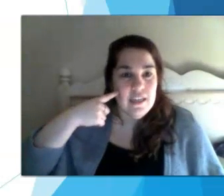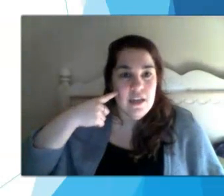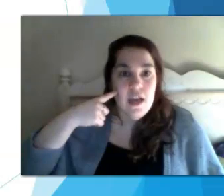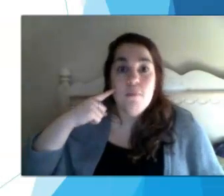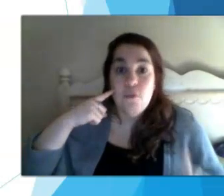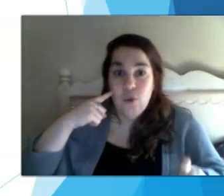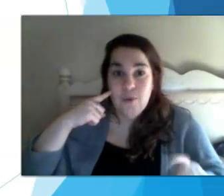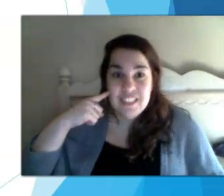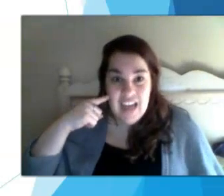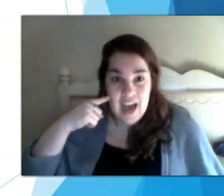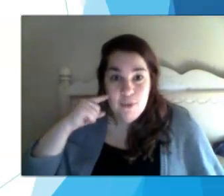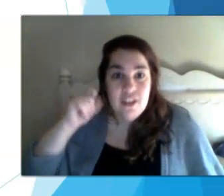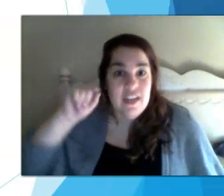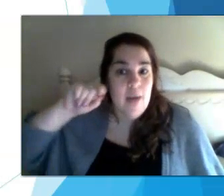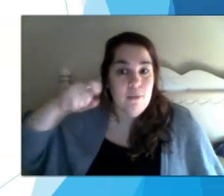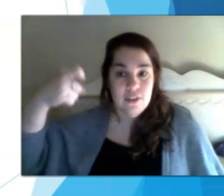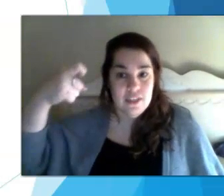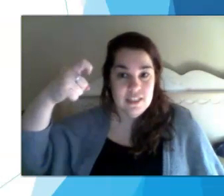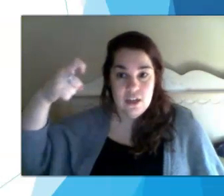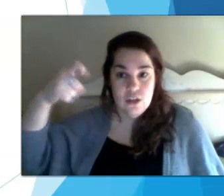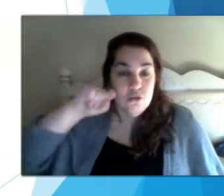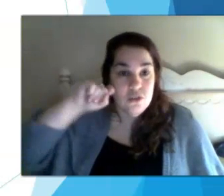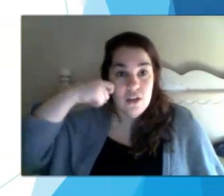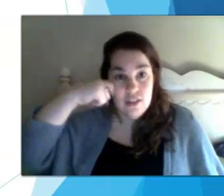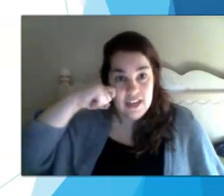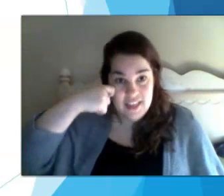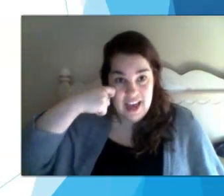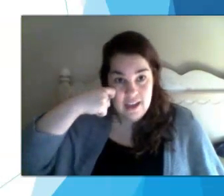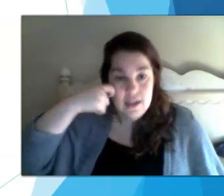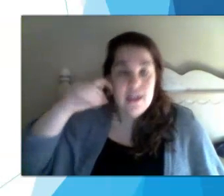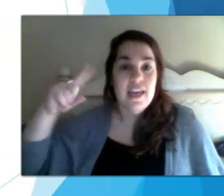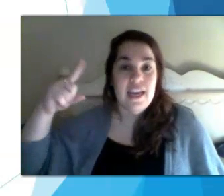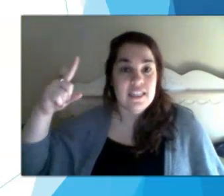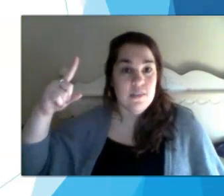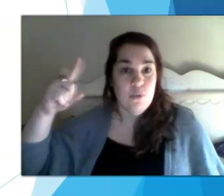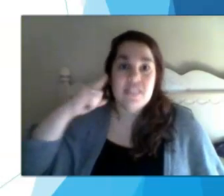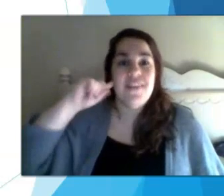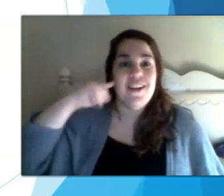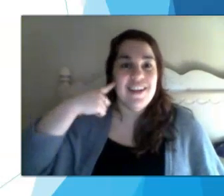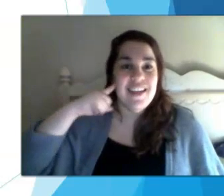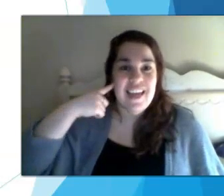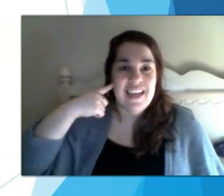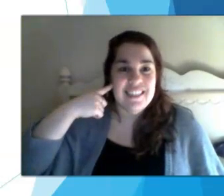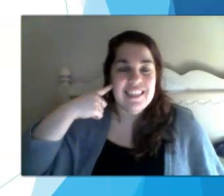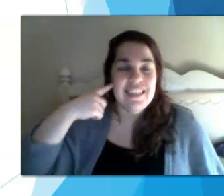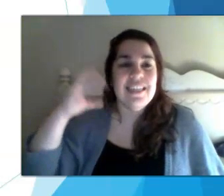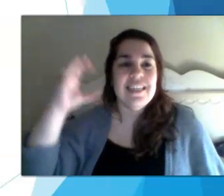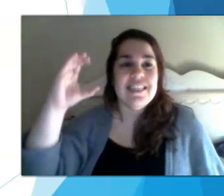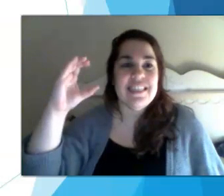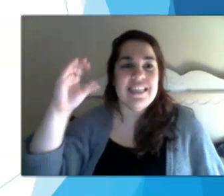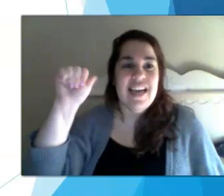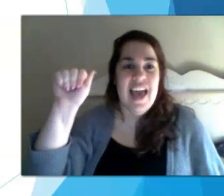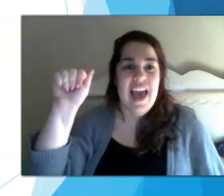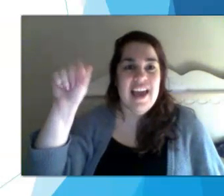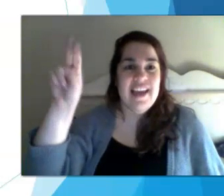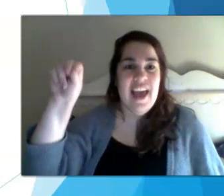Candy. Before we did apple, an apple is a closed knuckle like that. Candy is a pointed finger. Candy.